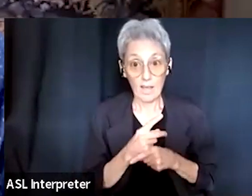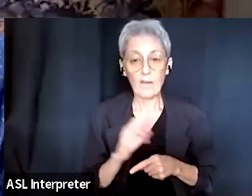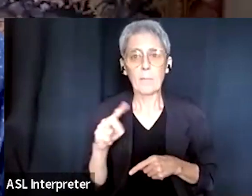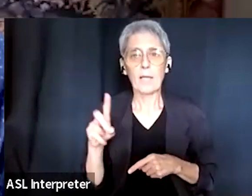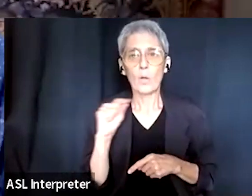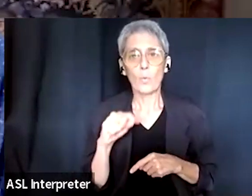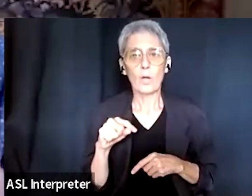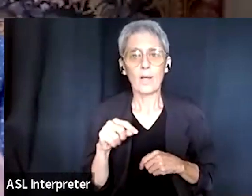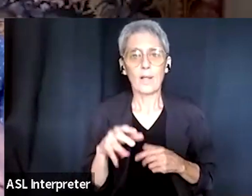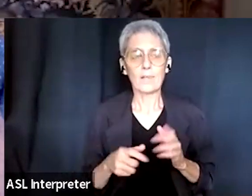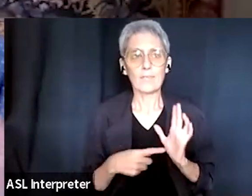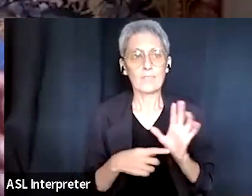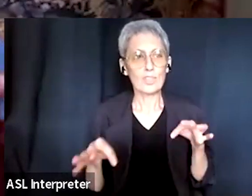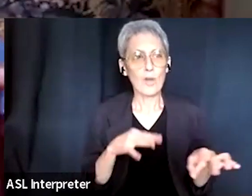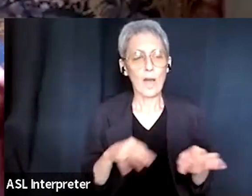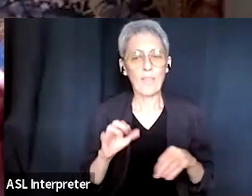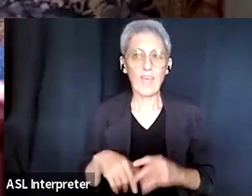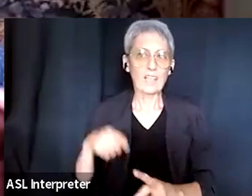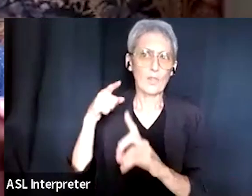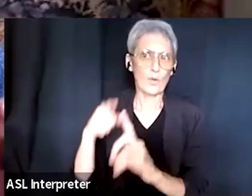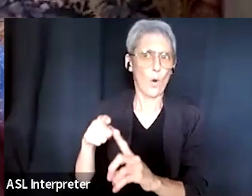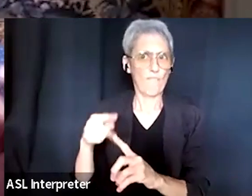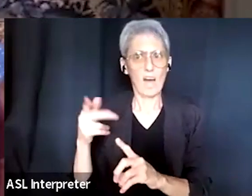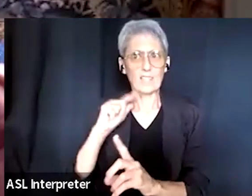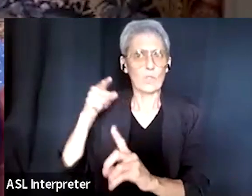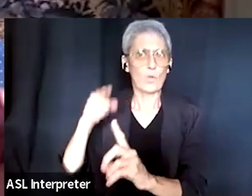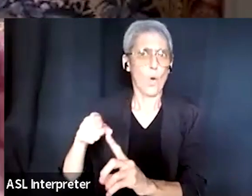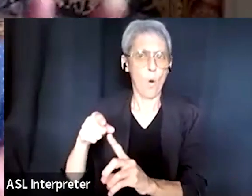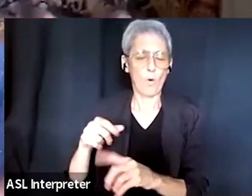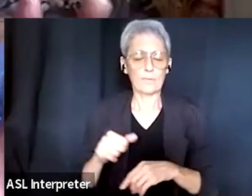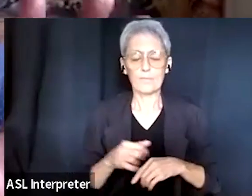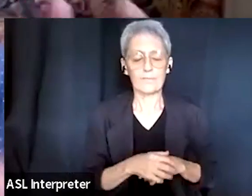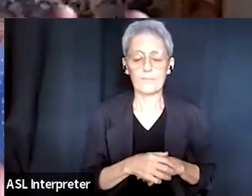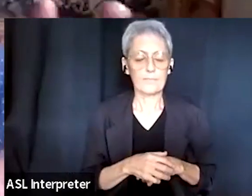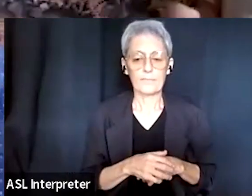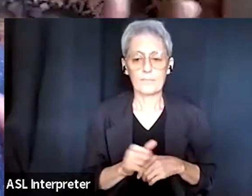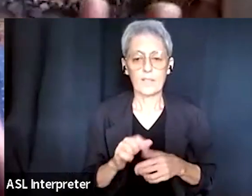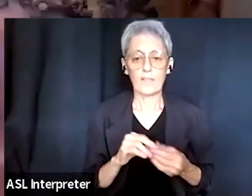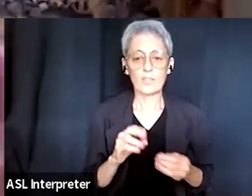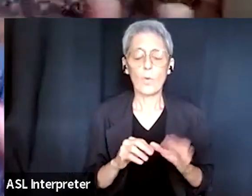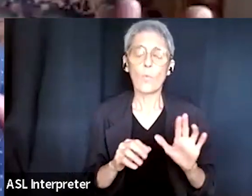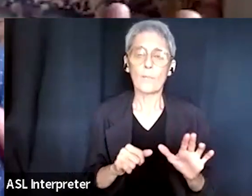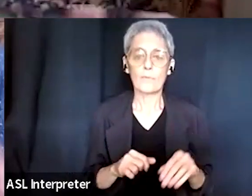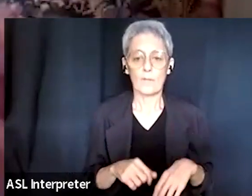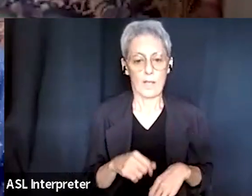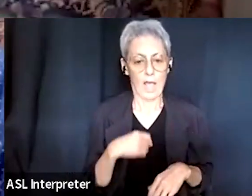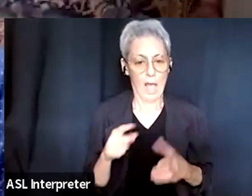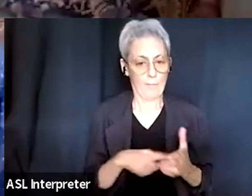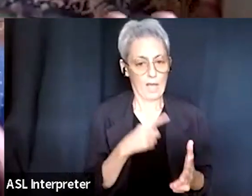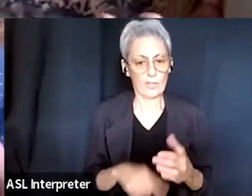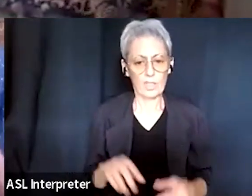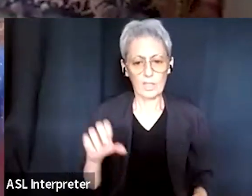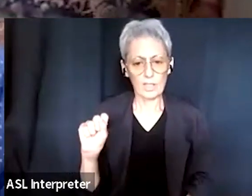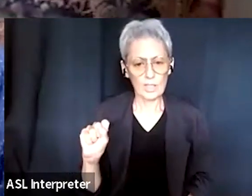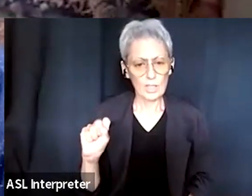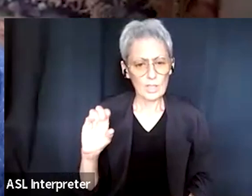end in itself. And particularly the Sold the Story was particularly, and I'm not critiquing Sold the Story, just to be really clear. I